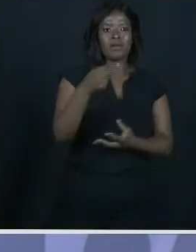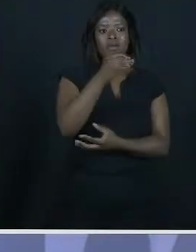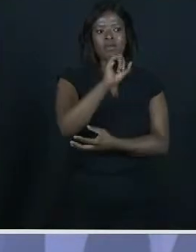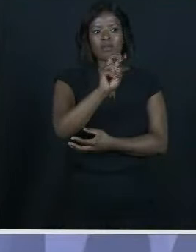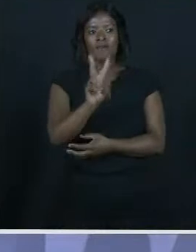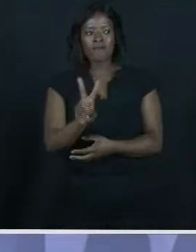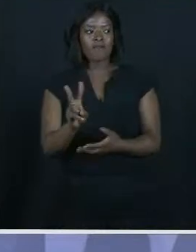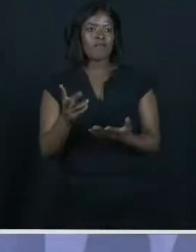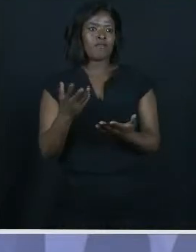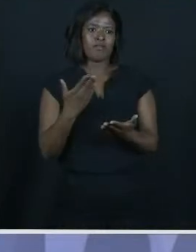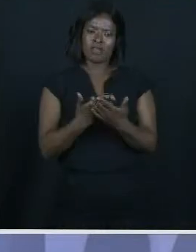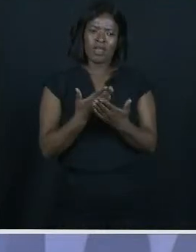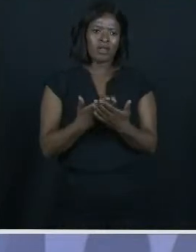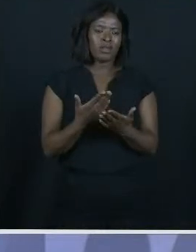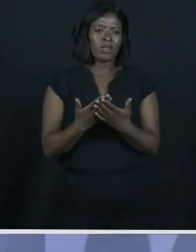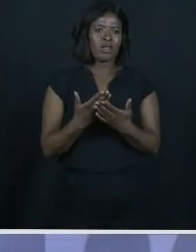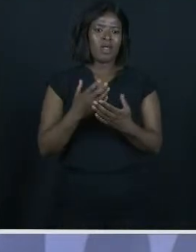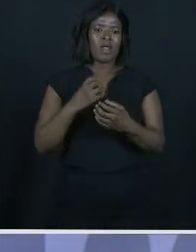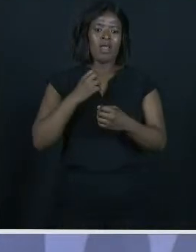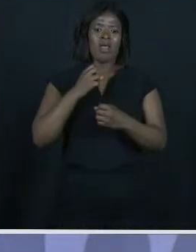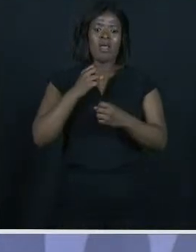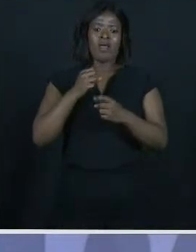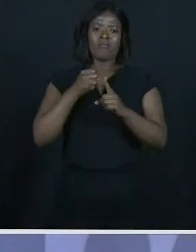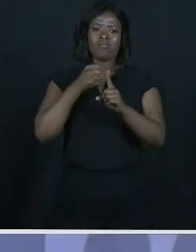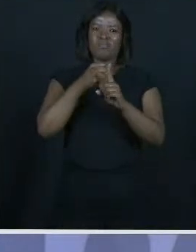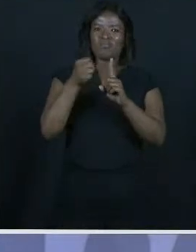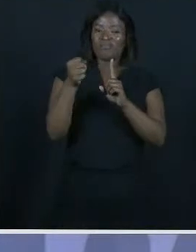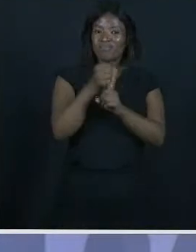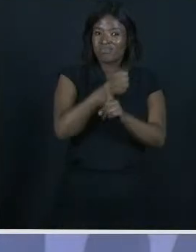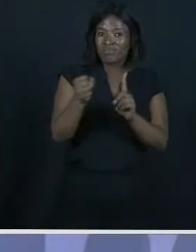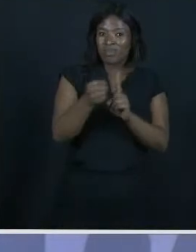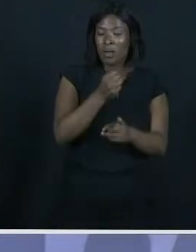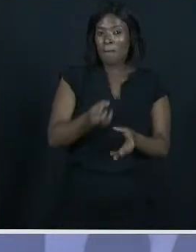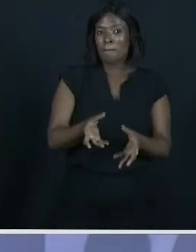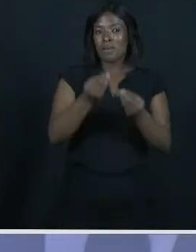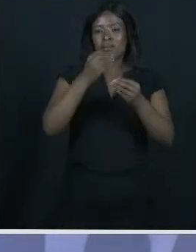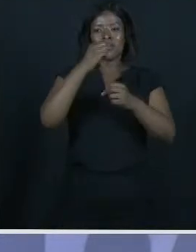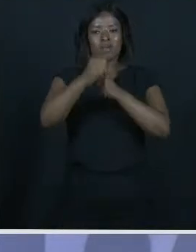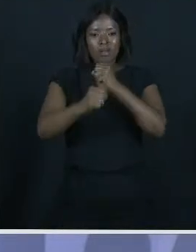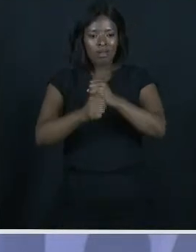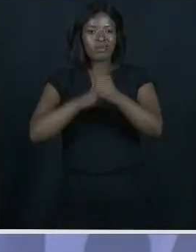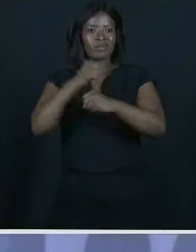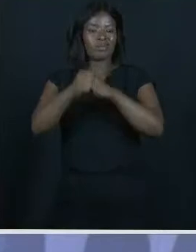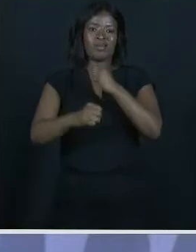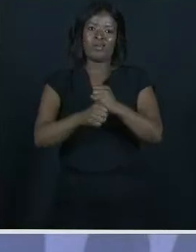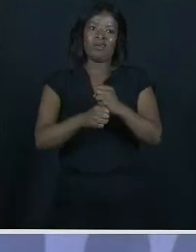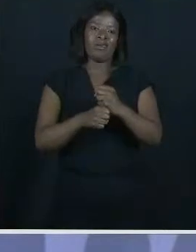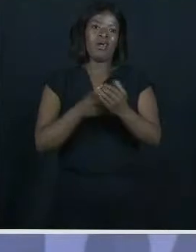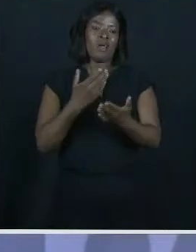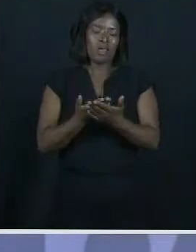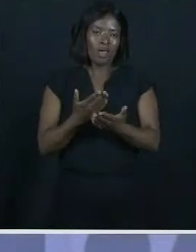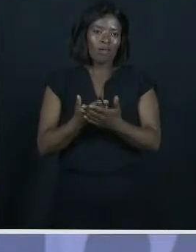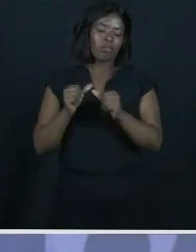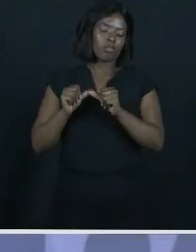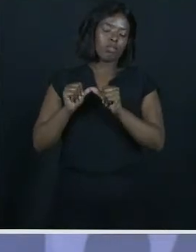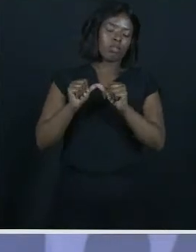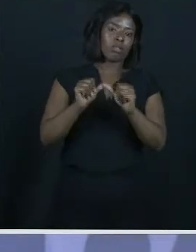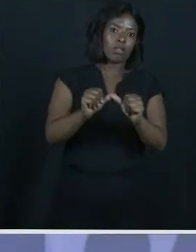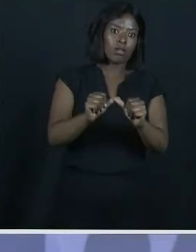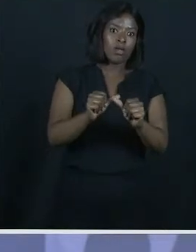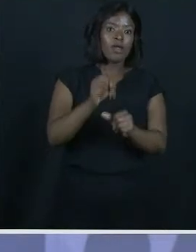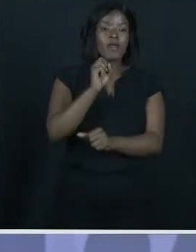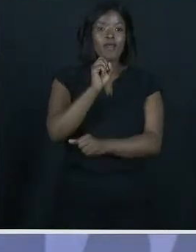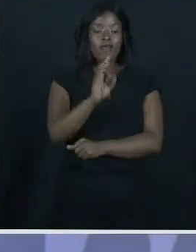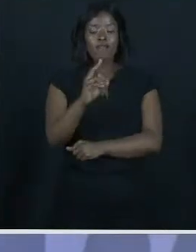years after that violent experience. So if we are going to truly end the